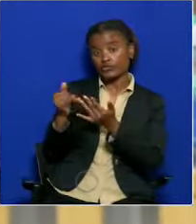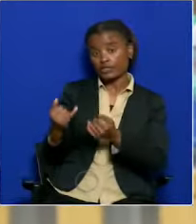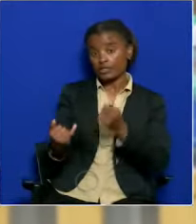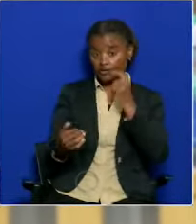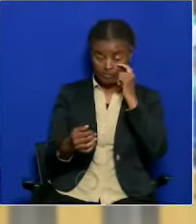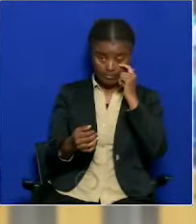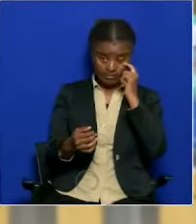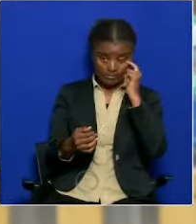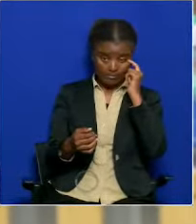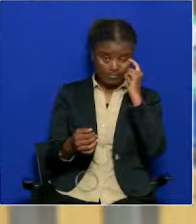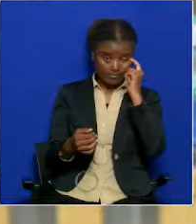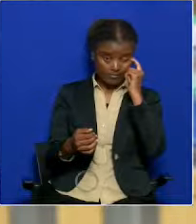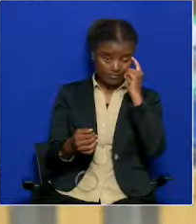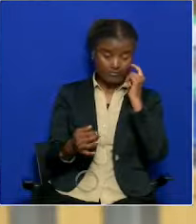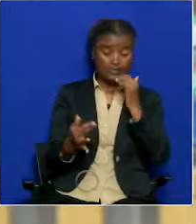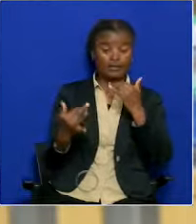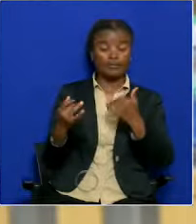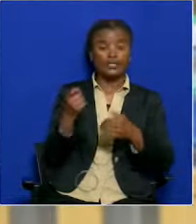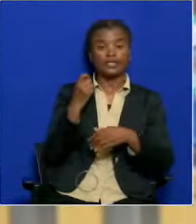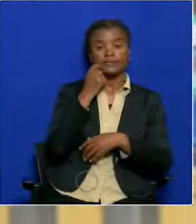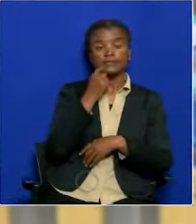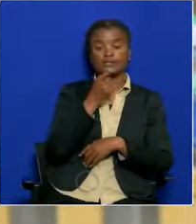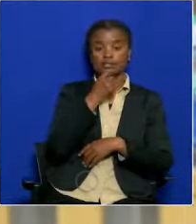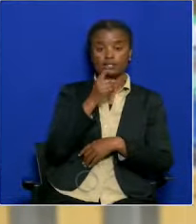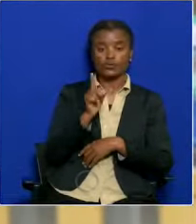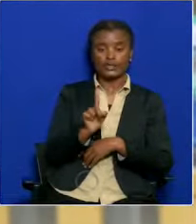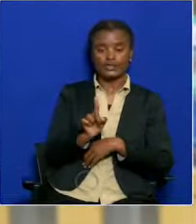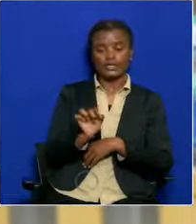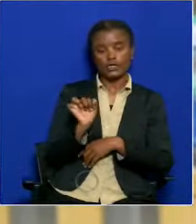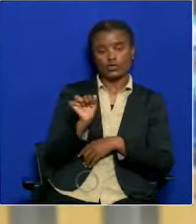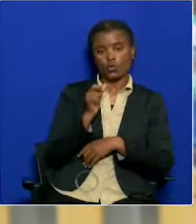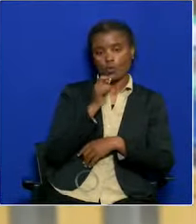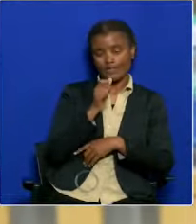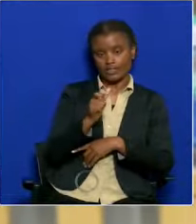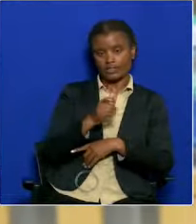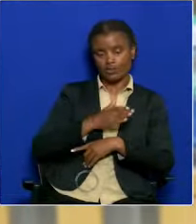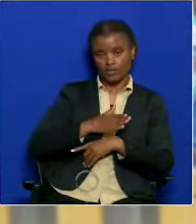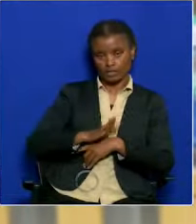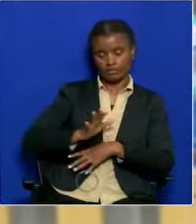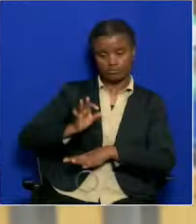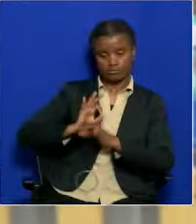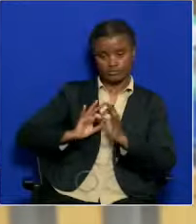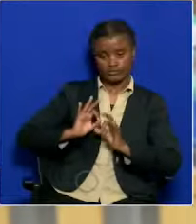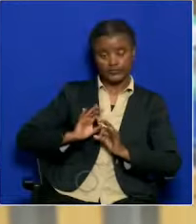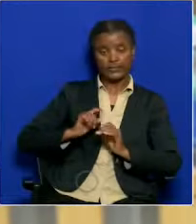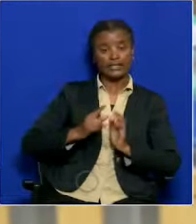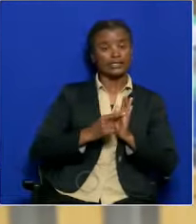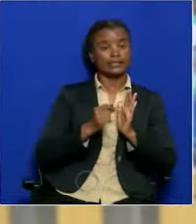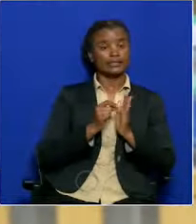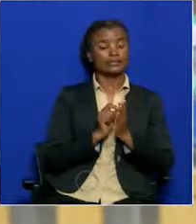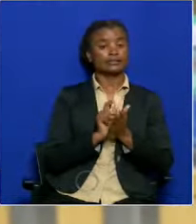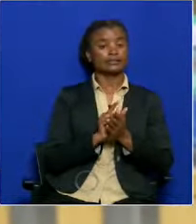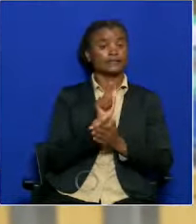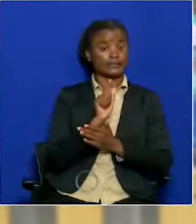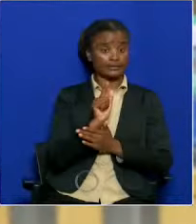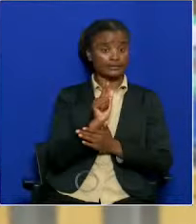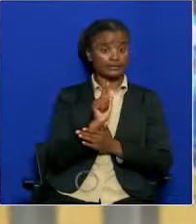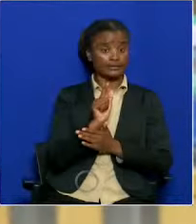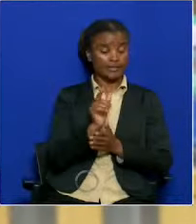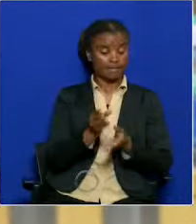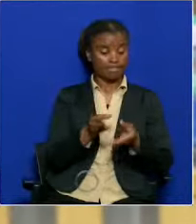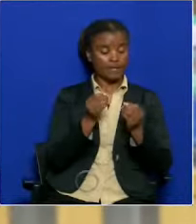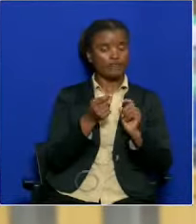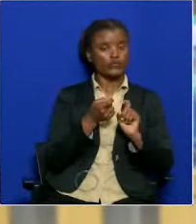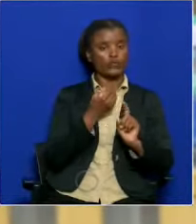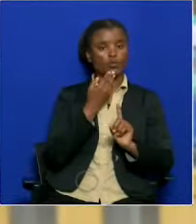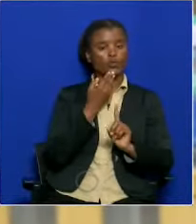is, for your comment, is on the 17th, you get this from Mr. Matlala. Obviously, he wants you to do something